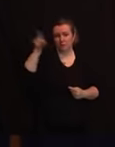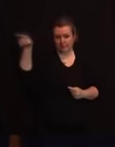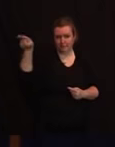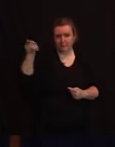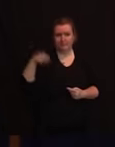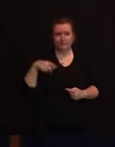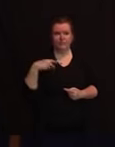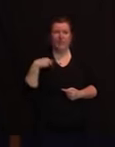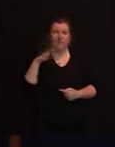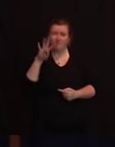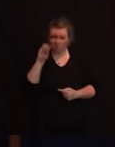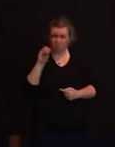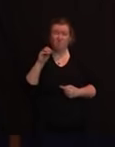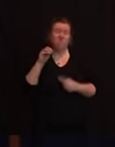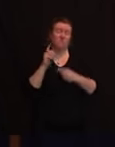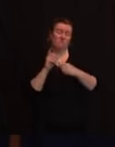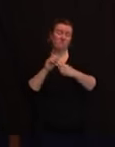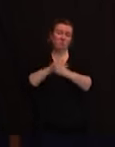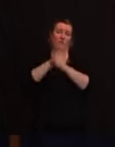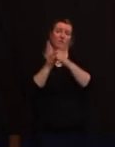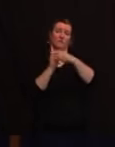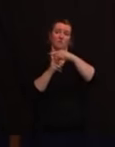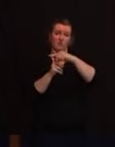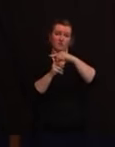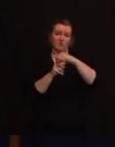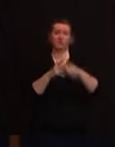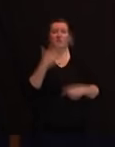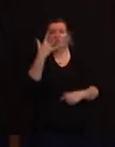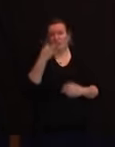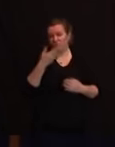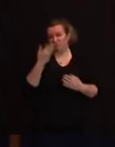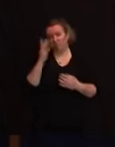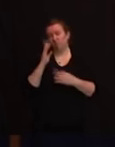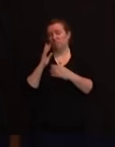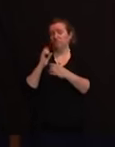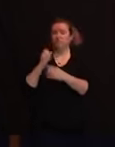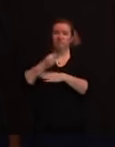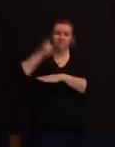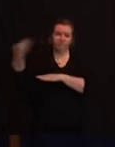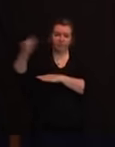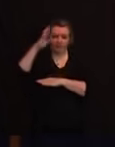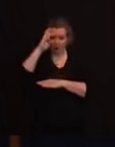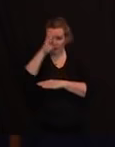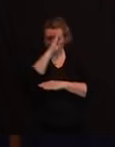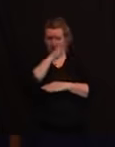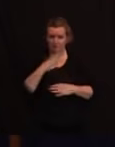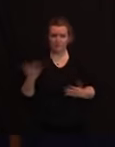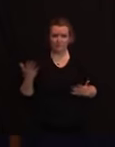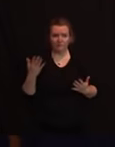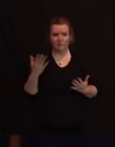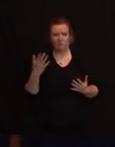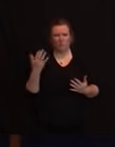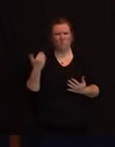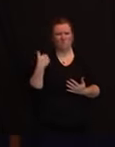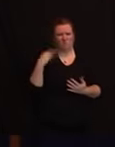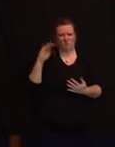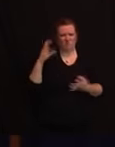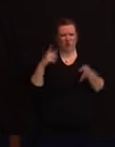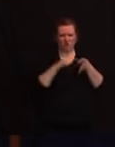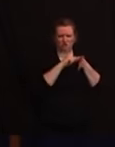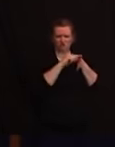cases. 5 are hospitalized. Since the beginning of March, they have reported 34